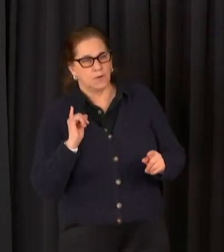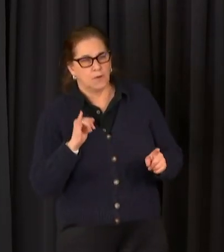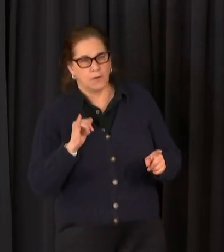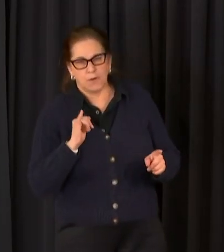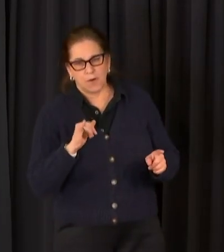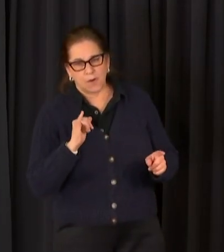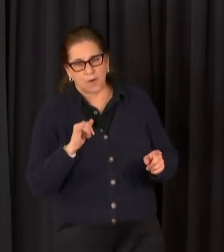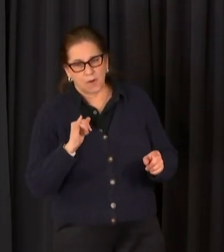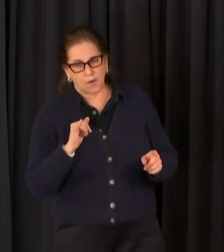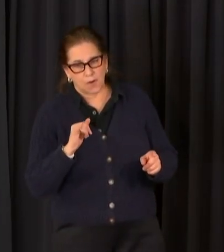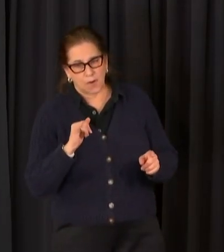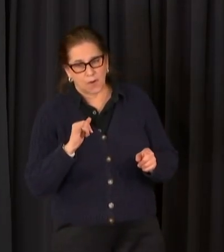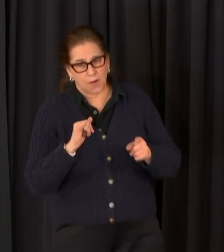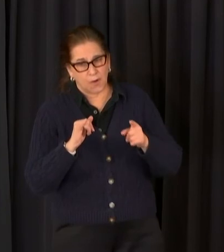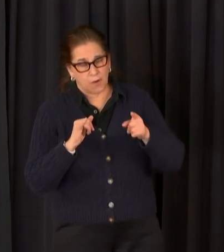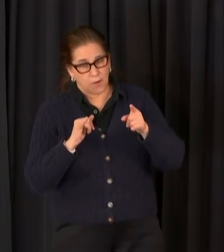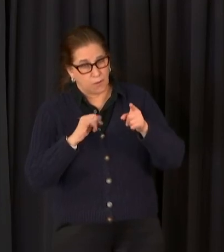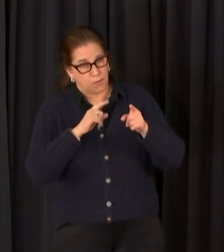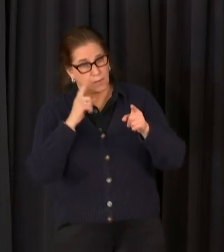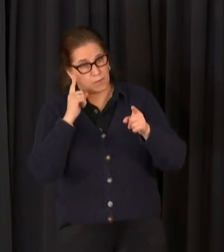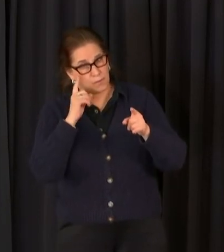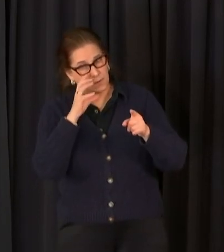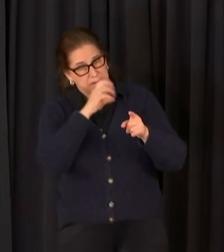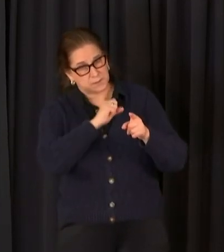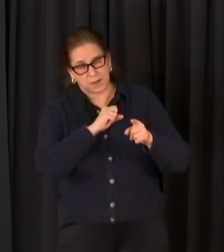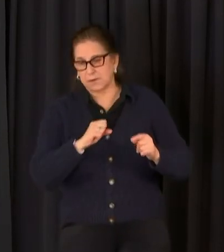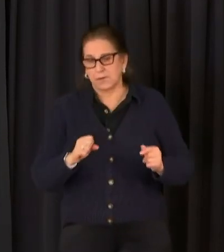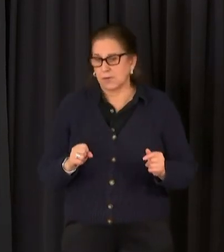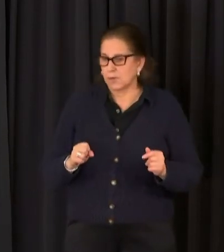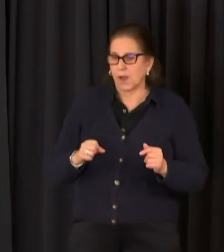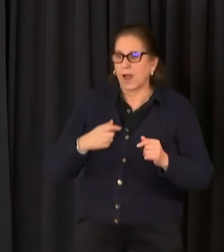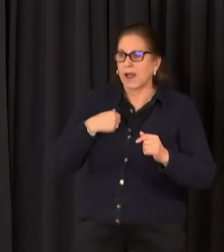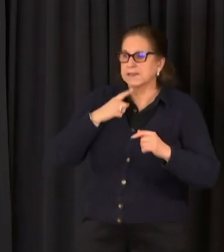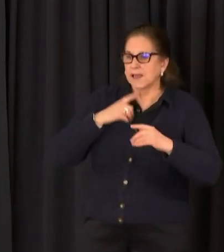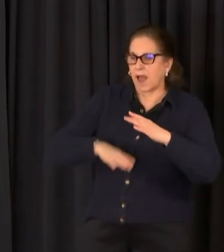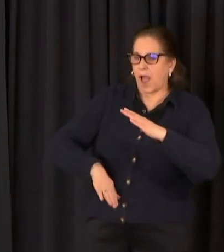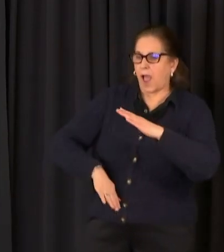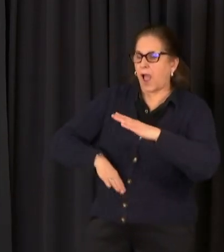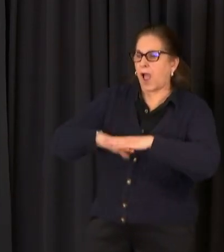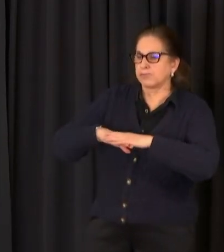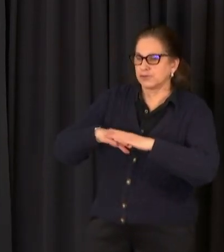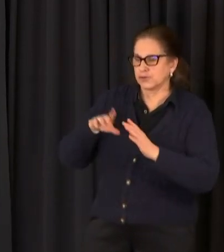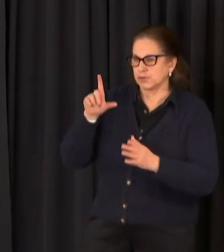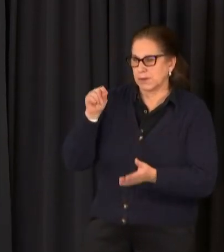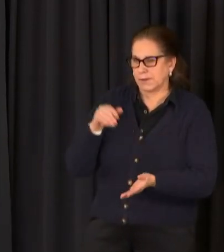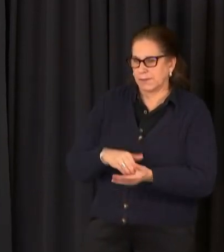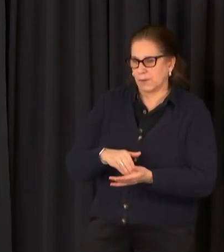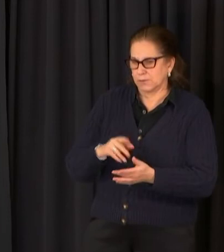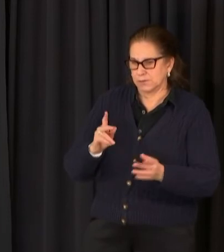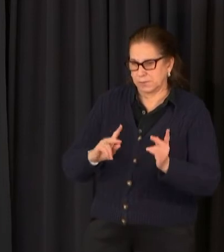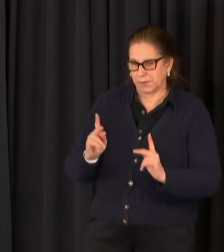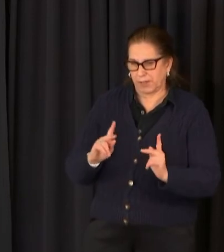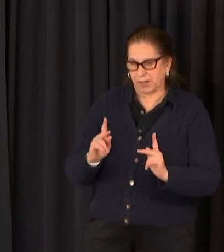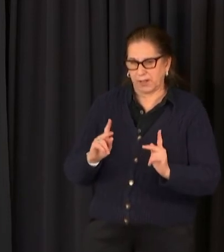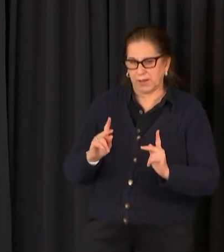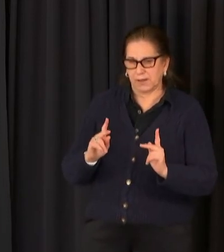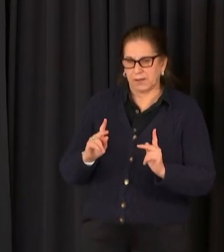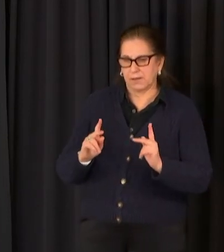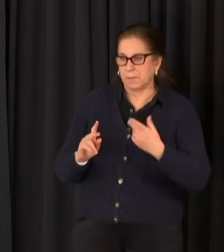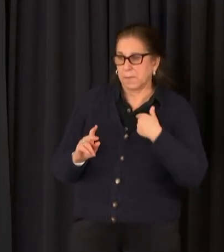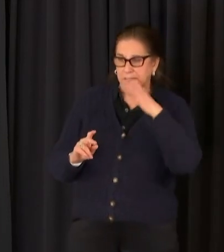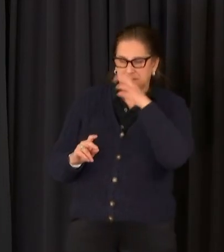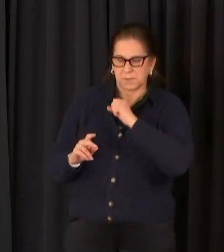an overestimate of how many people will be eligible? Well, no, I said up to 20,000 people who are eligible to receive the payment. So my estimate